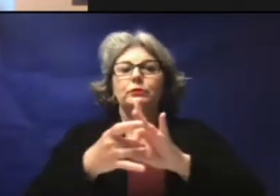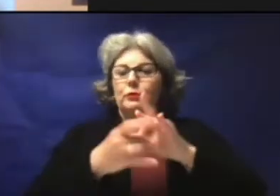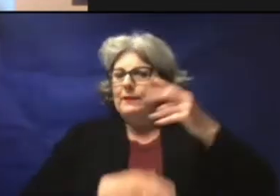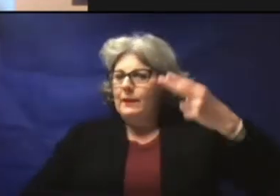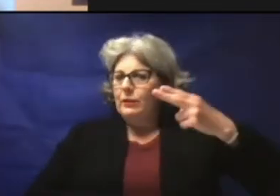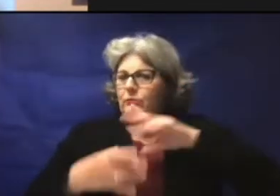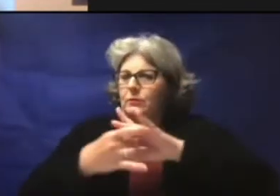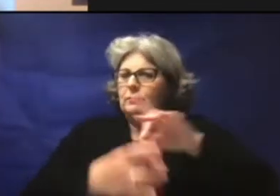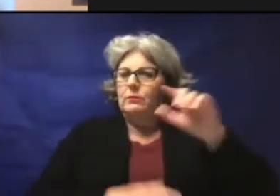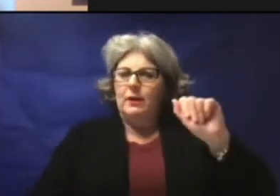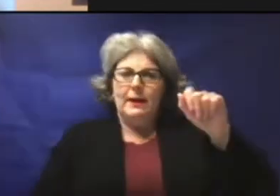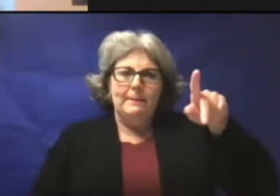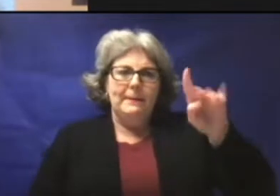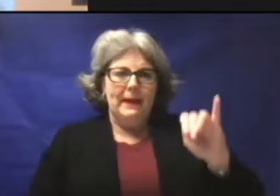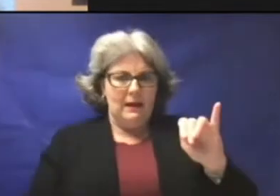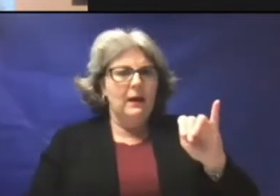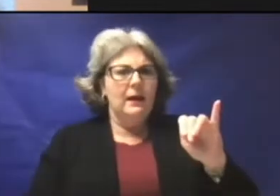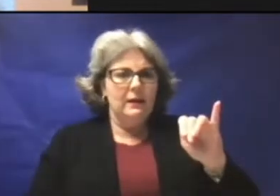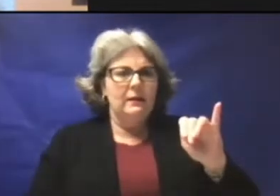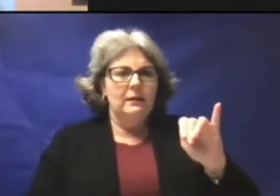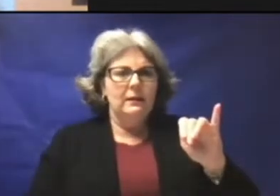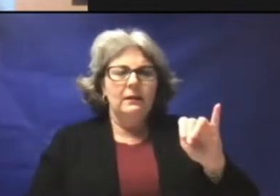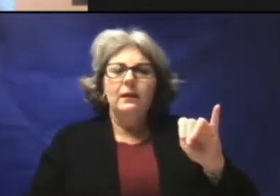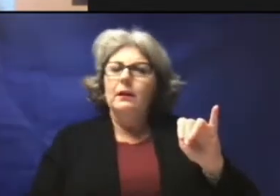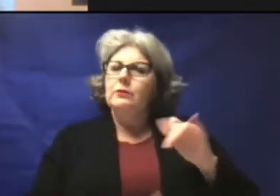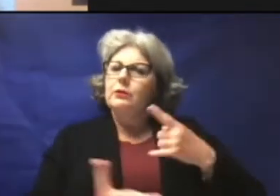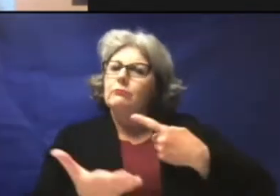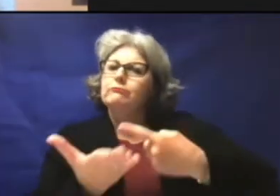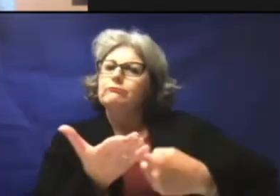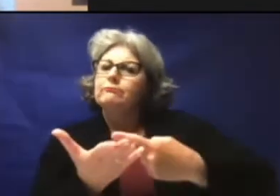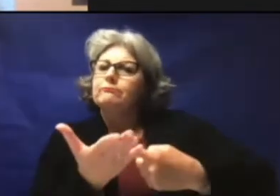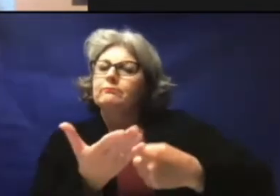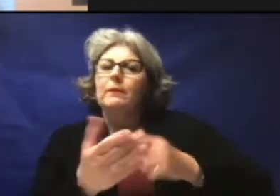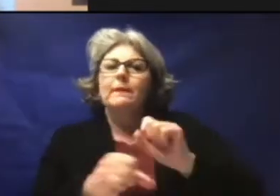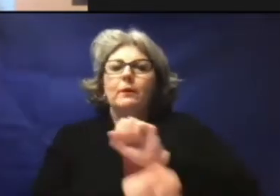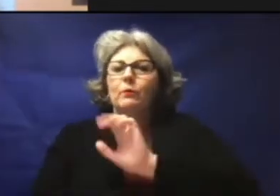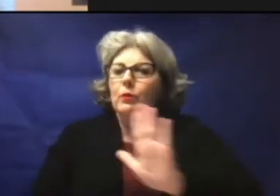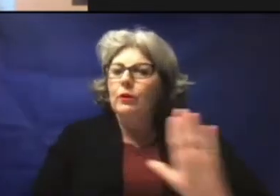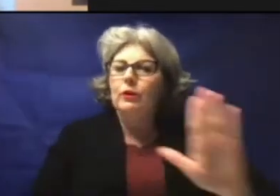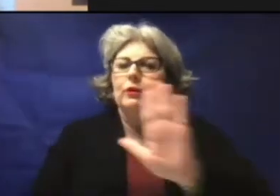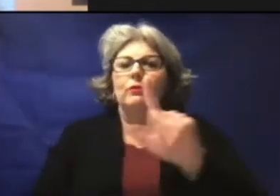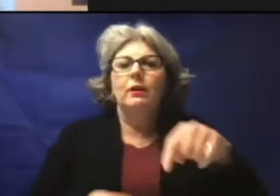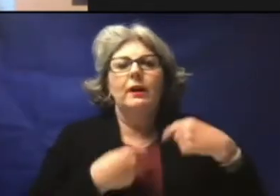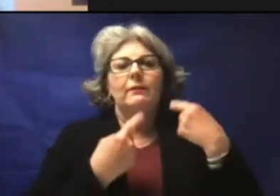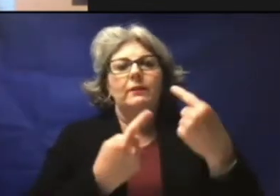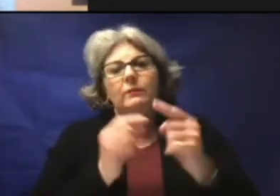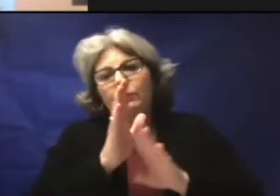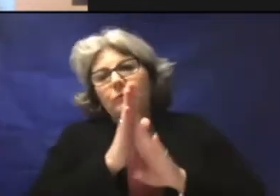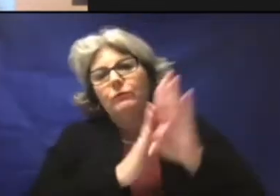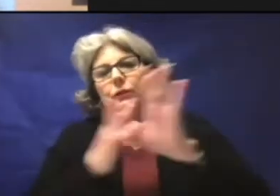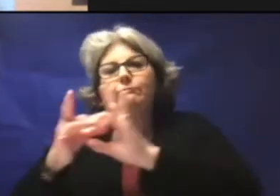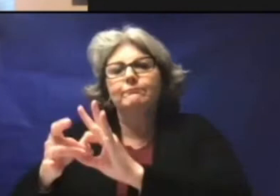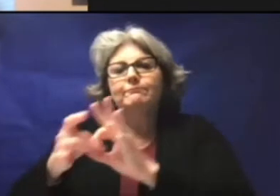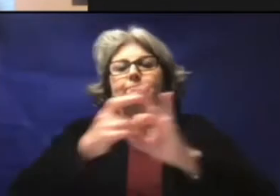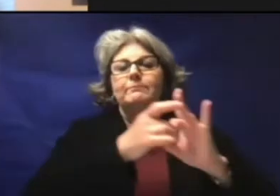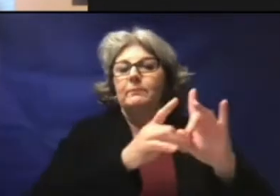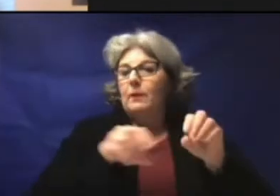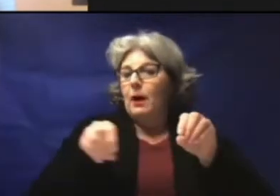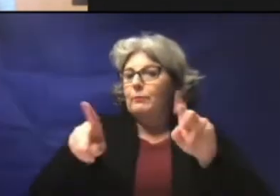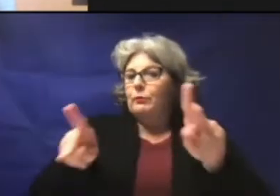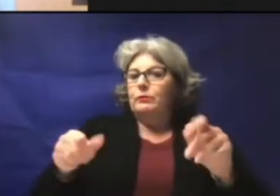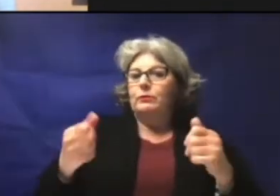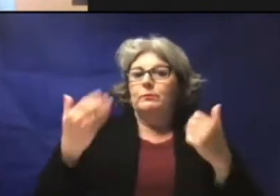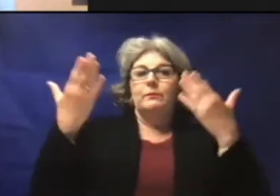history. So please, let's also discuss the work that you've all done to help build bridges of opportunity